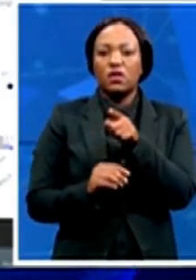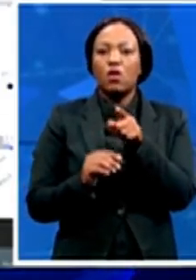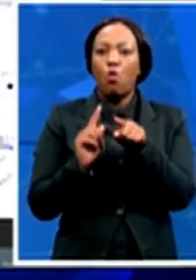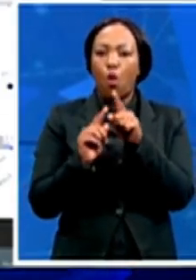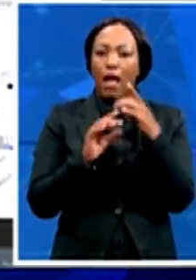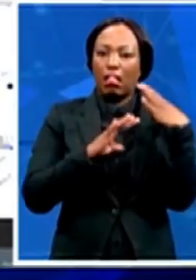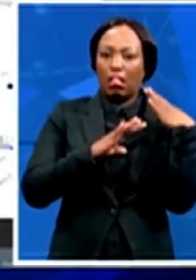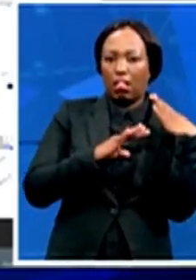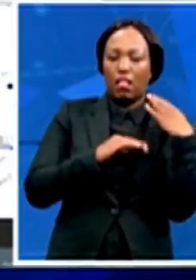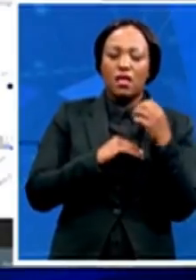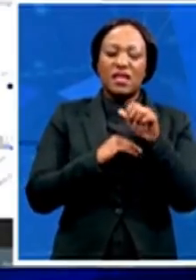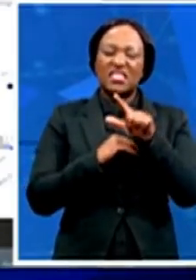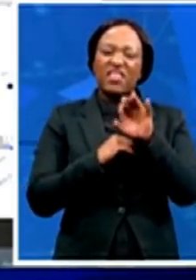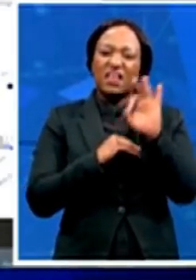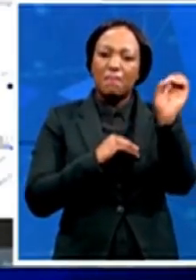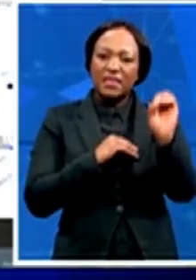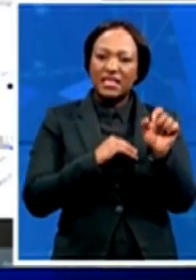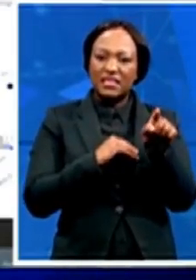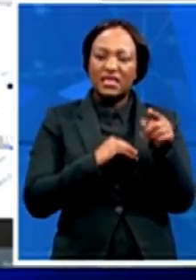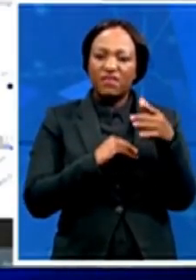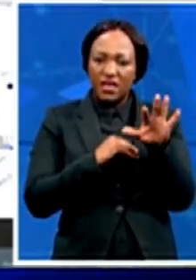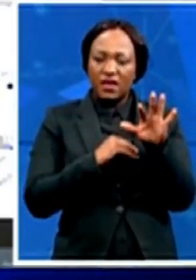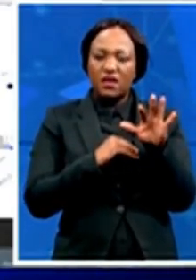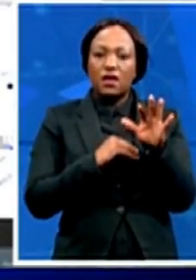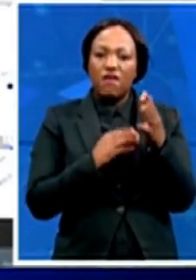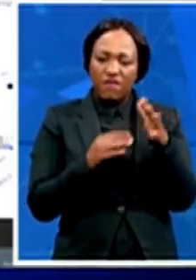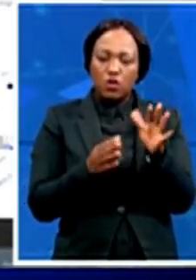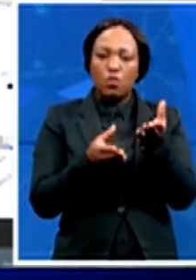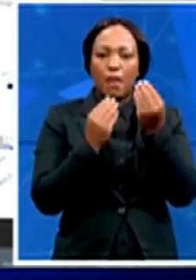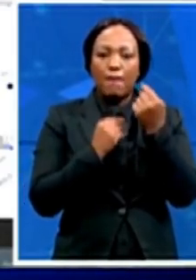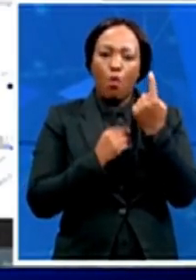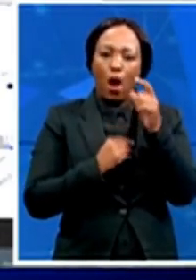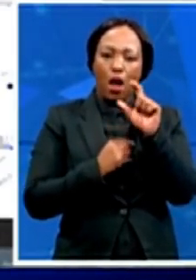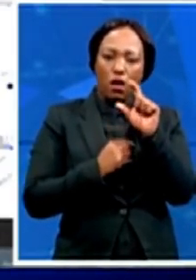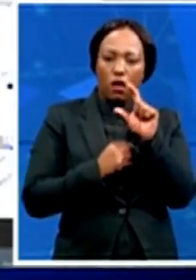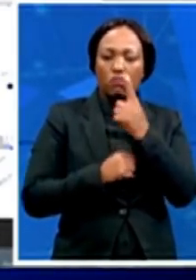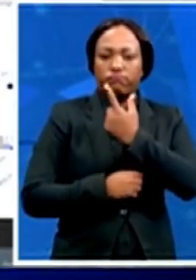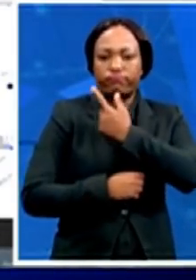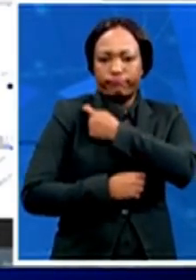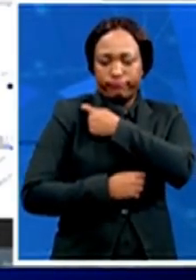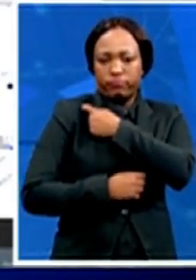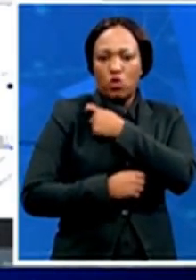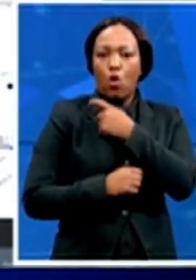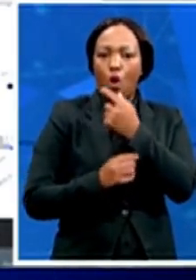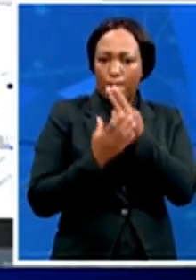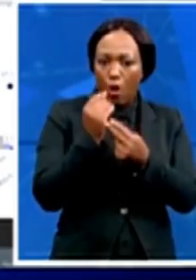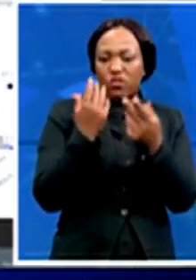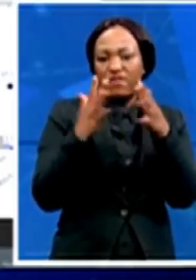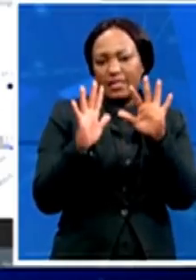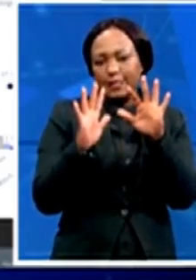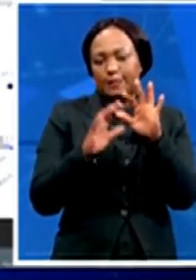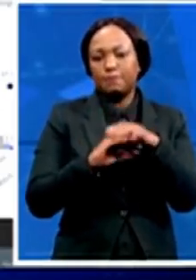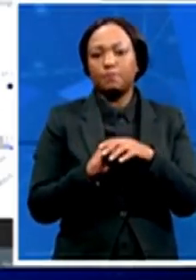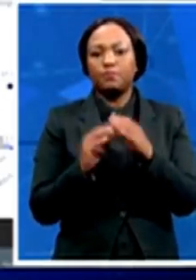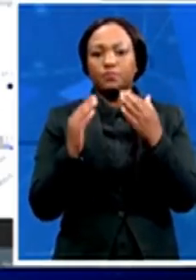Overberg has at least had one dose or are fully vaccinated together. Followed by Klipfontein, followed by Southern, and